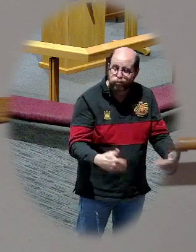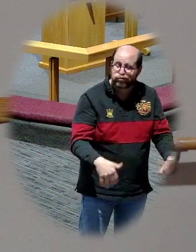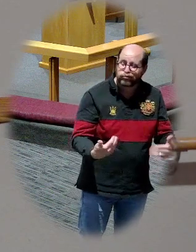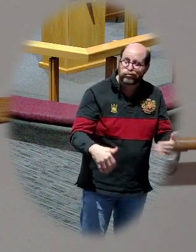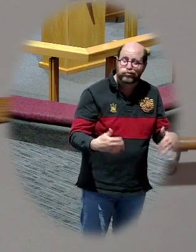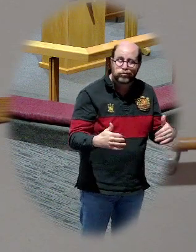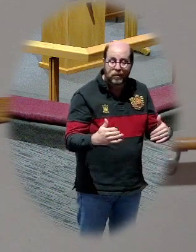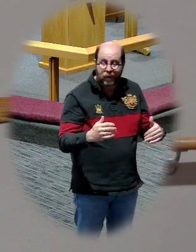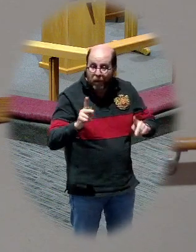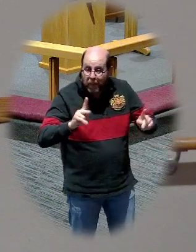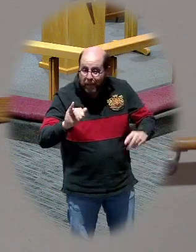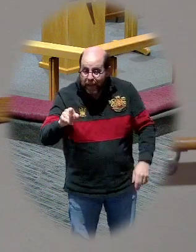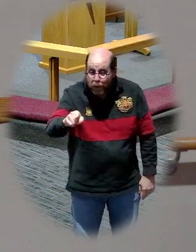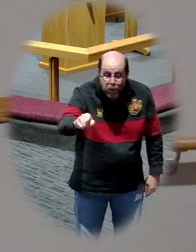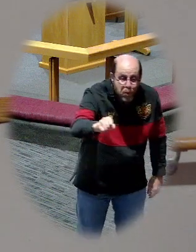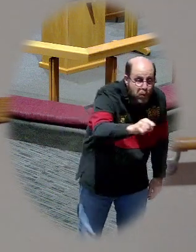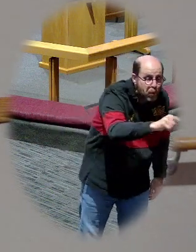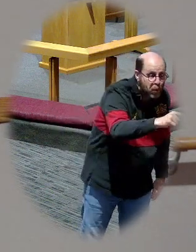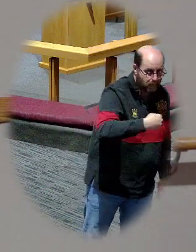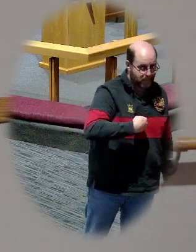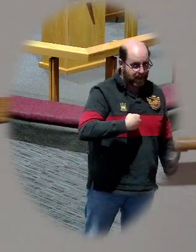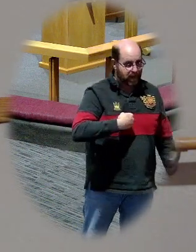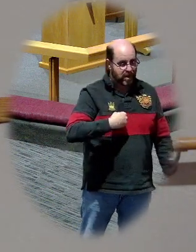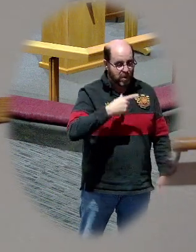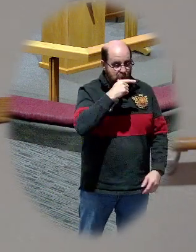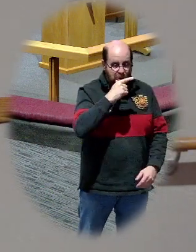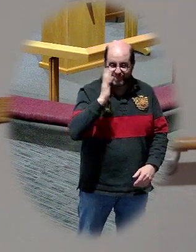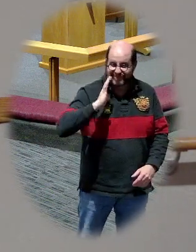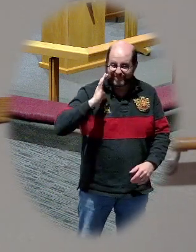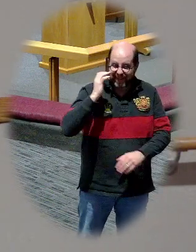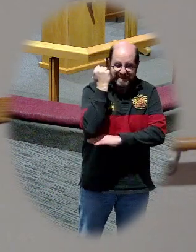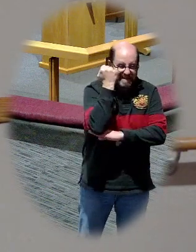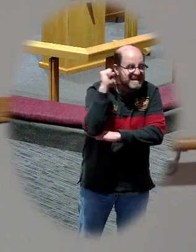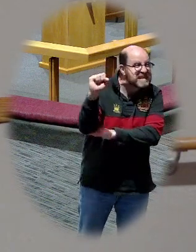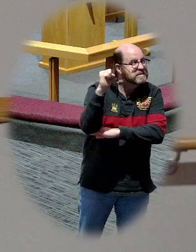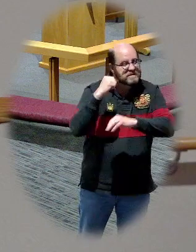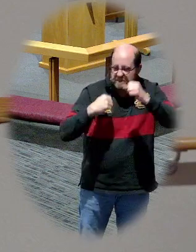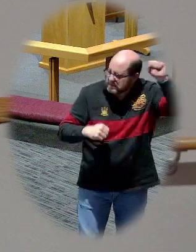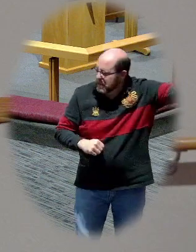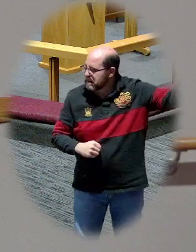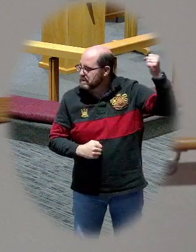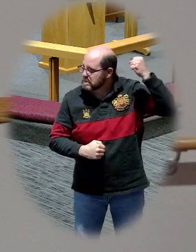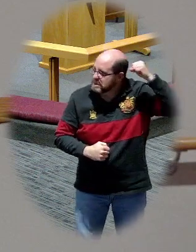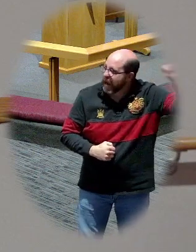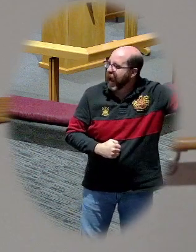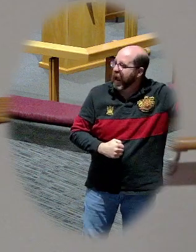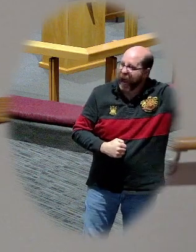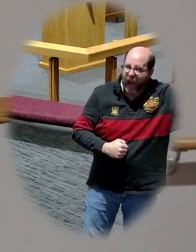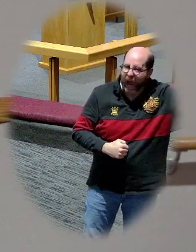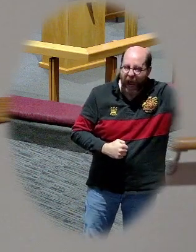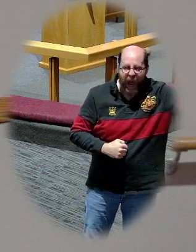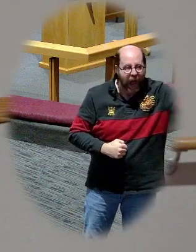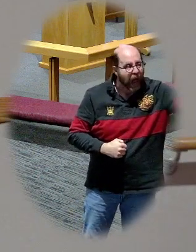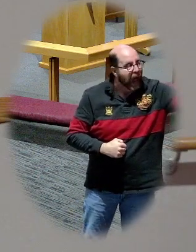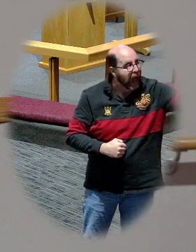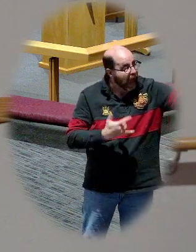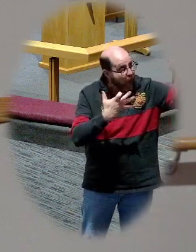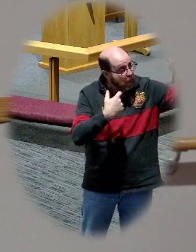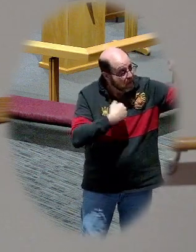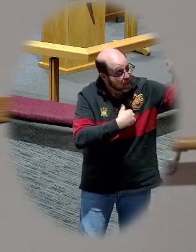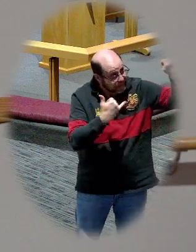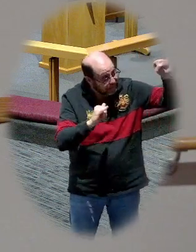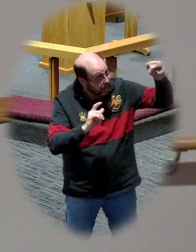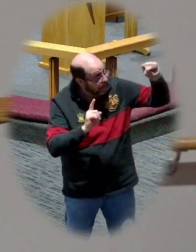That people like you and I who rebel against our Creator in our sin would be brought together as one body,